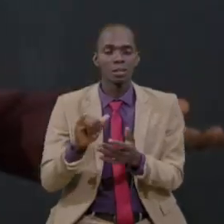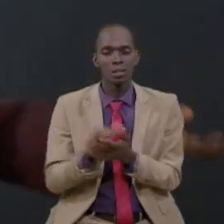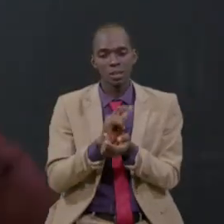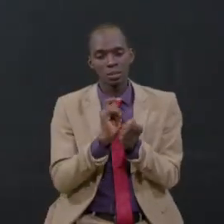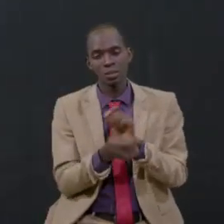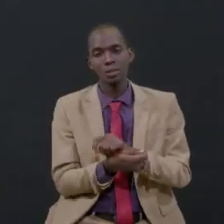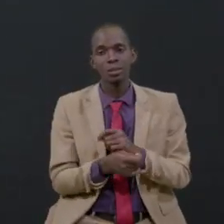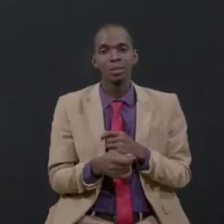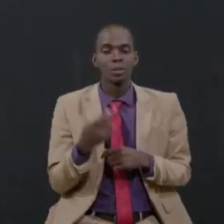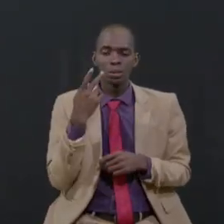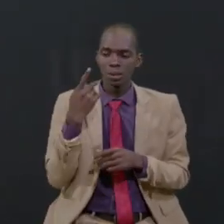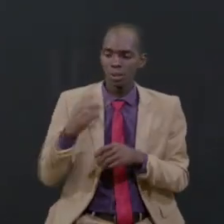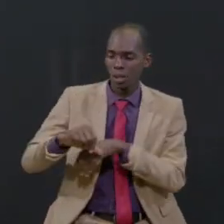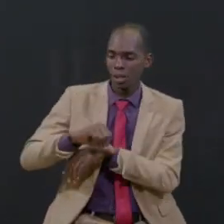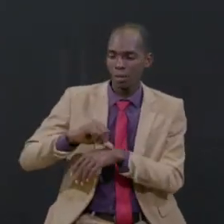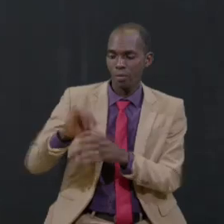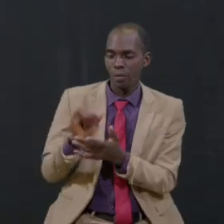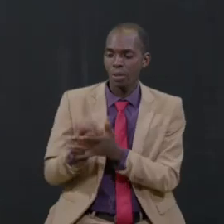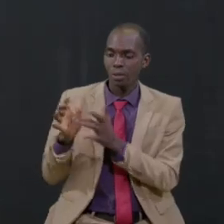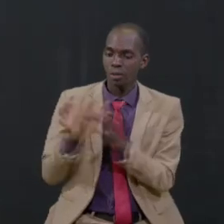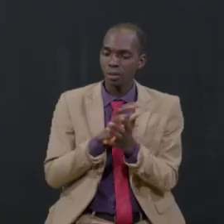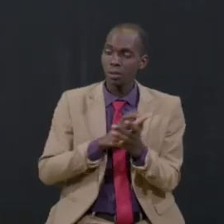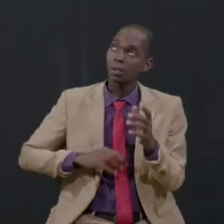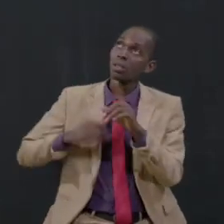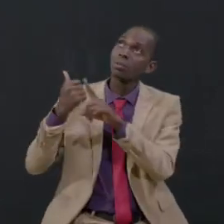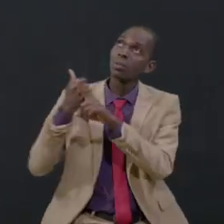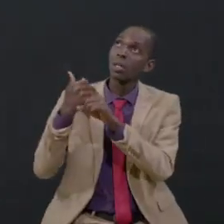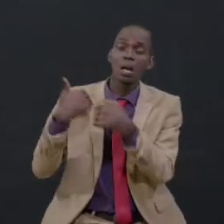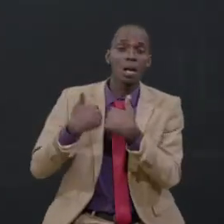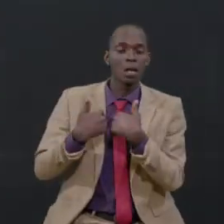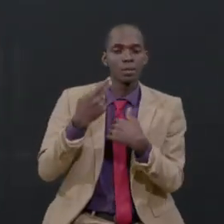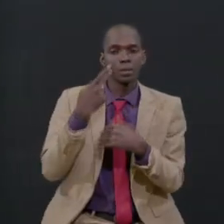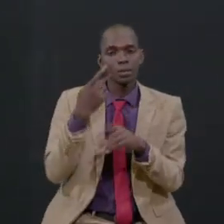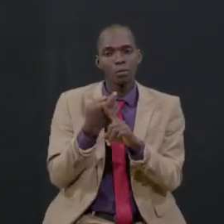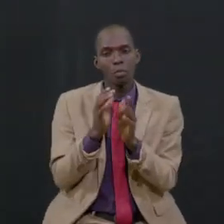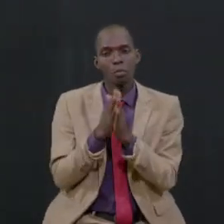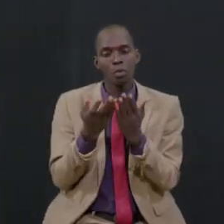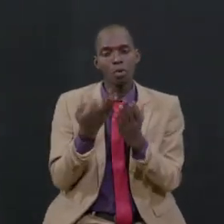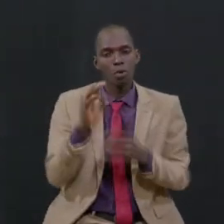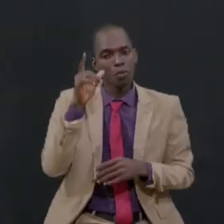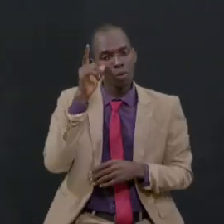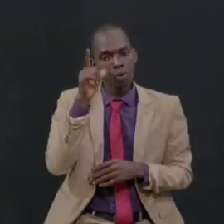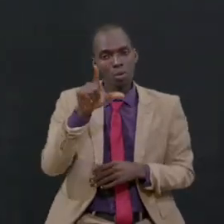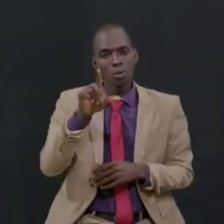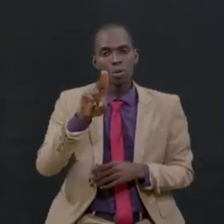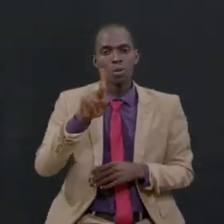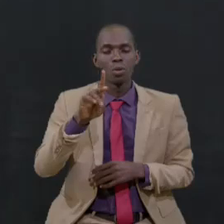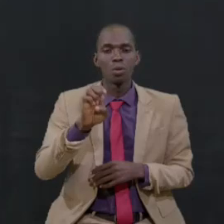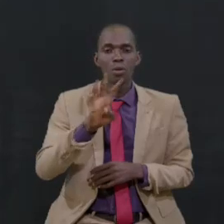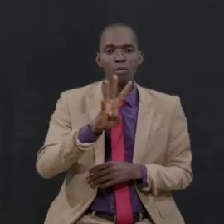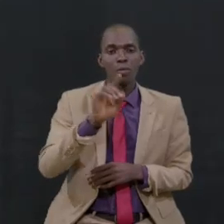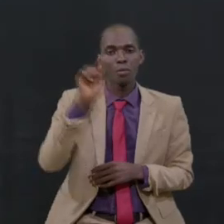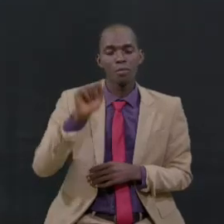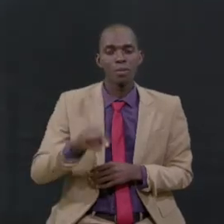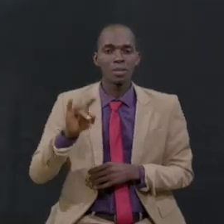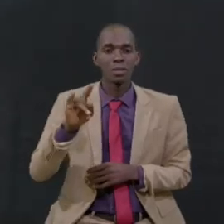that Jesus himself had, look at Luke chapter 4, reading from verse 18. Luke chapter 4,